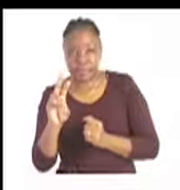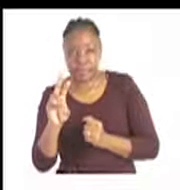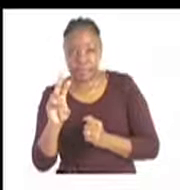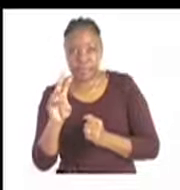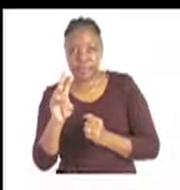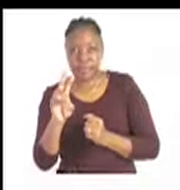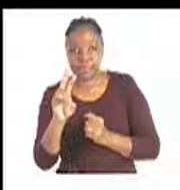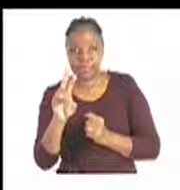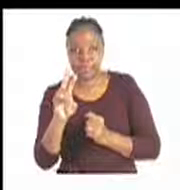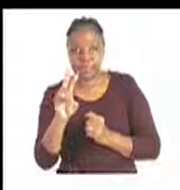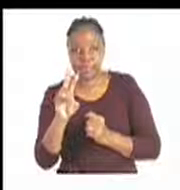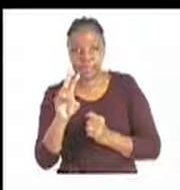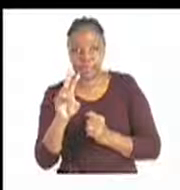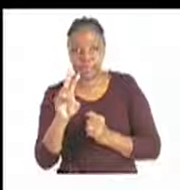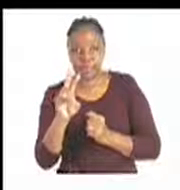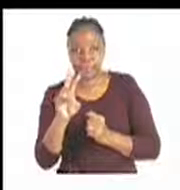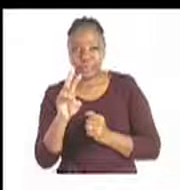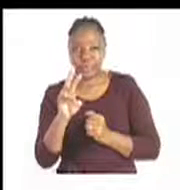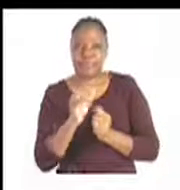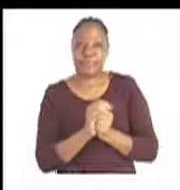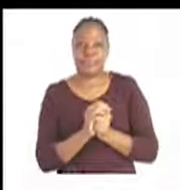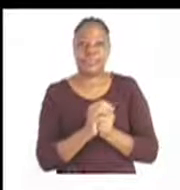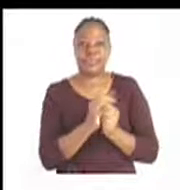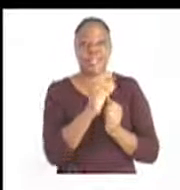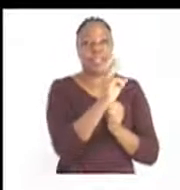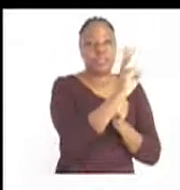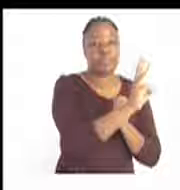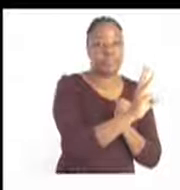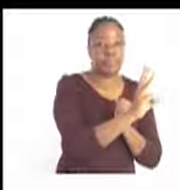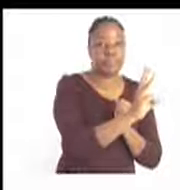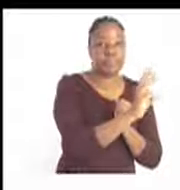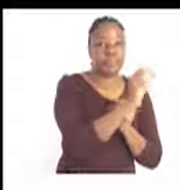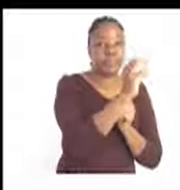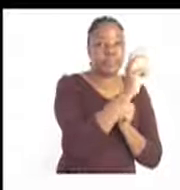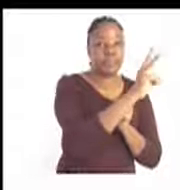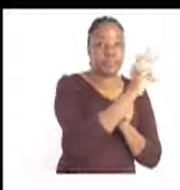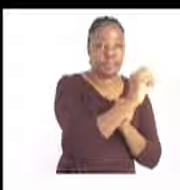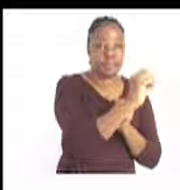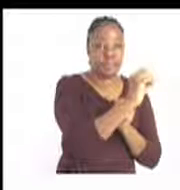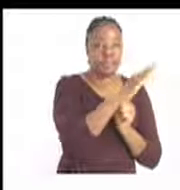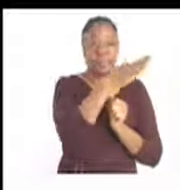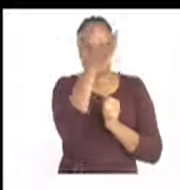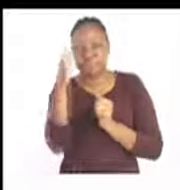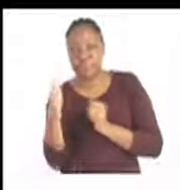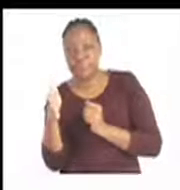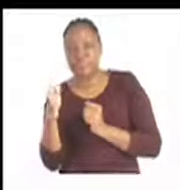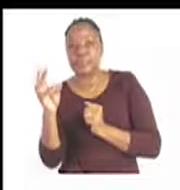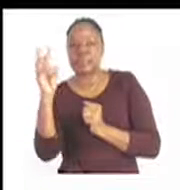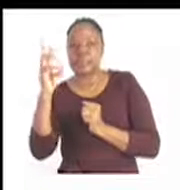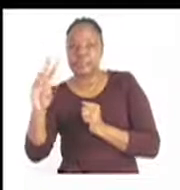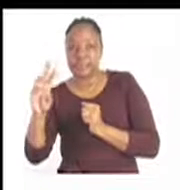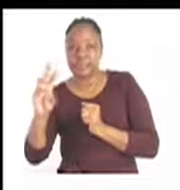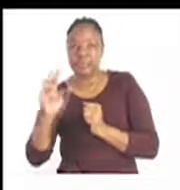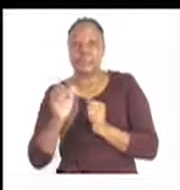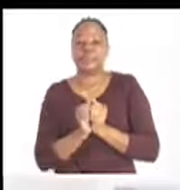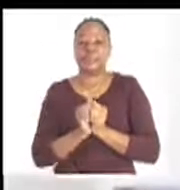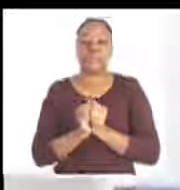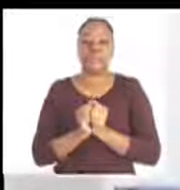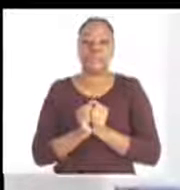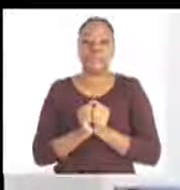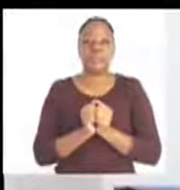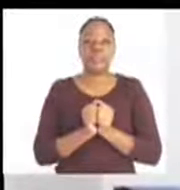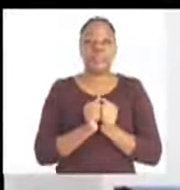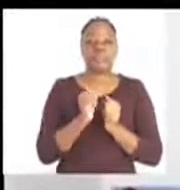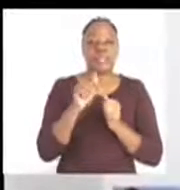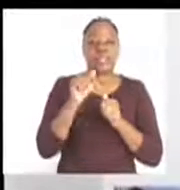they got 30 plus 6. We are now going to be doing the one that says